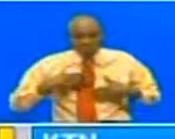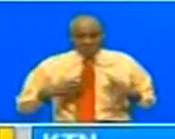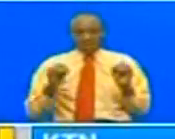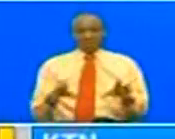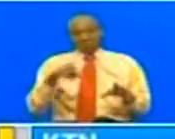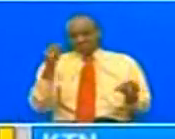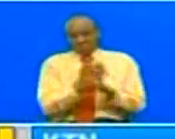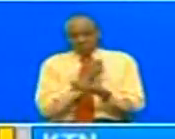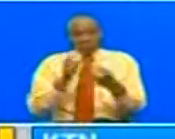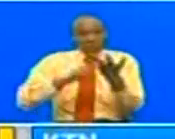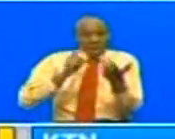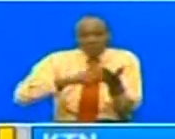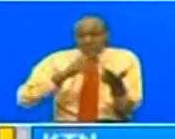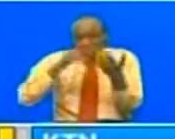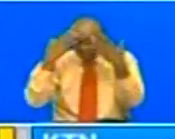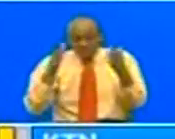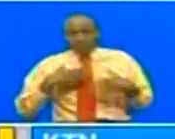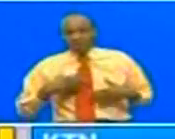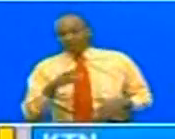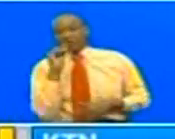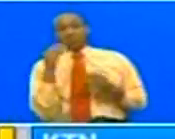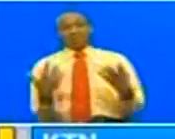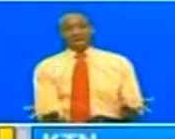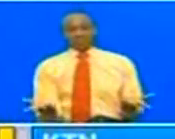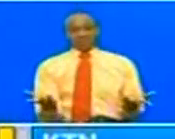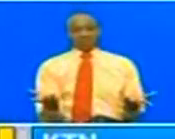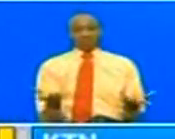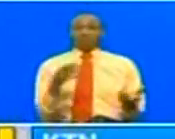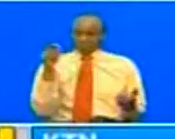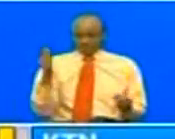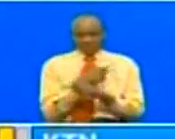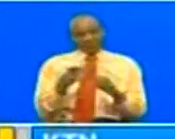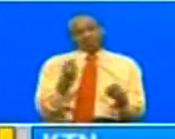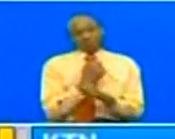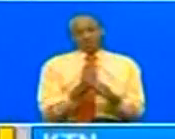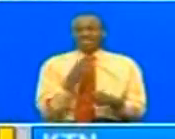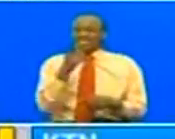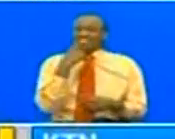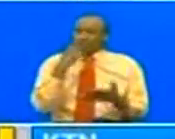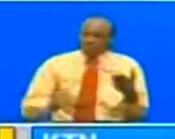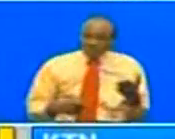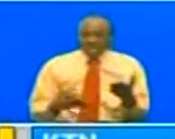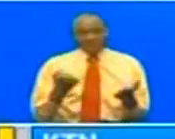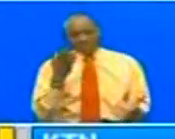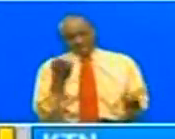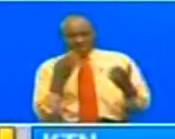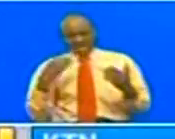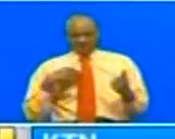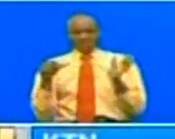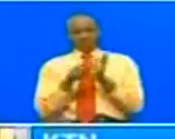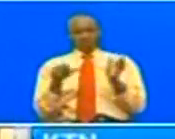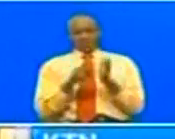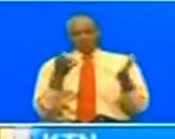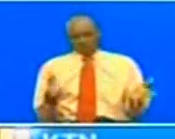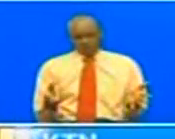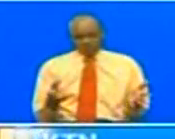they couldn't actually give any authoritative information on these attacks. Tells you that there may be a gap in terms